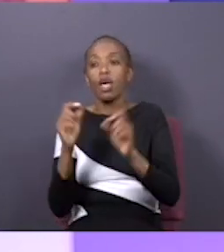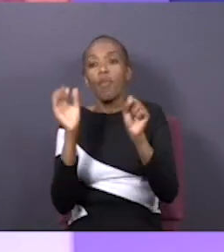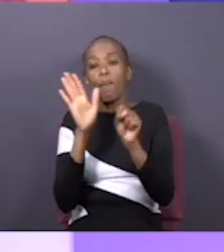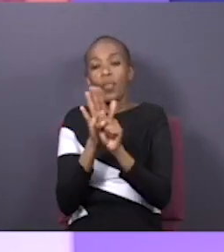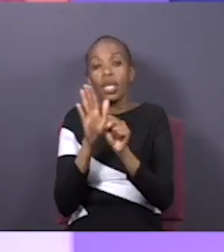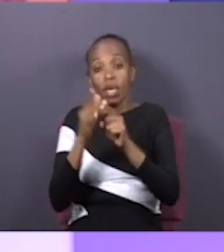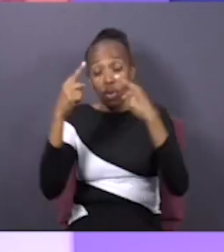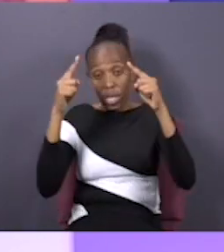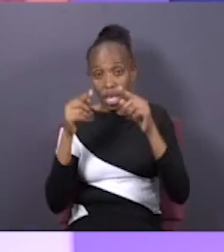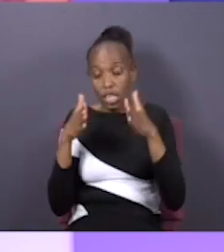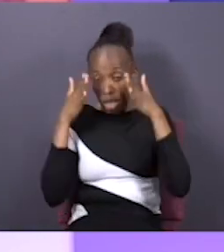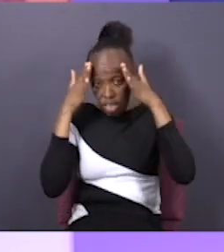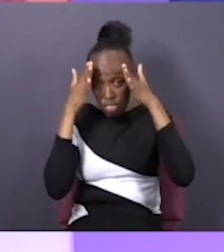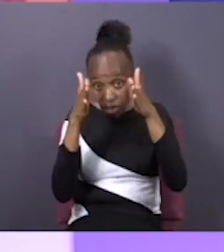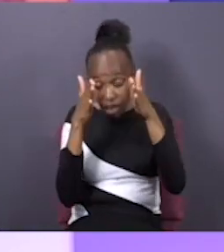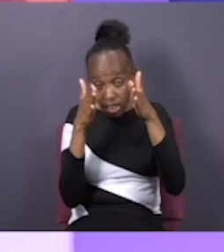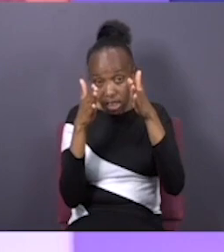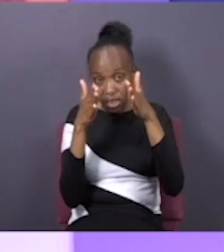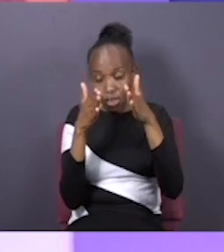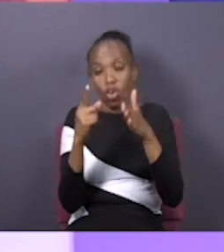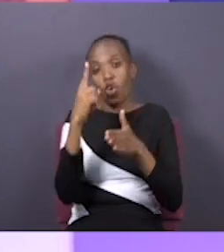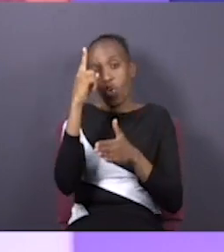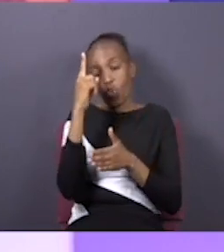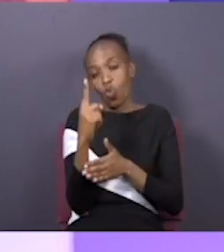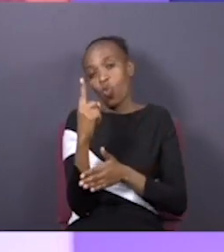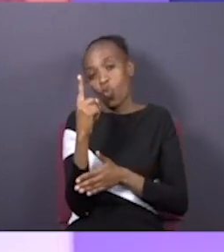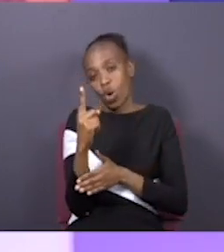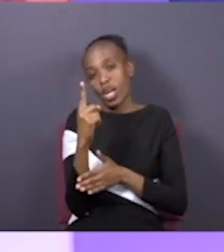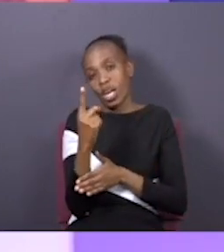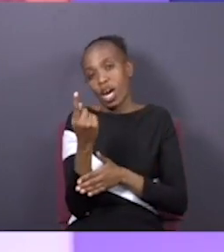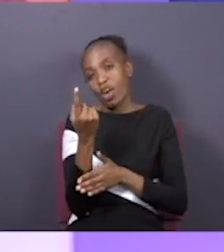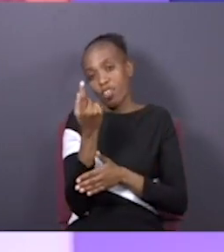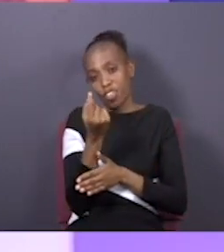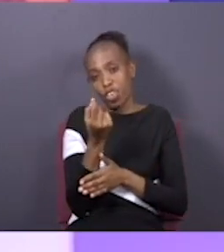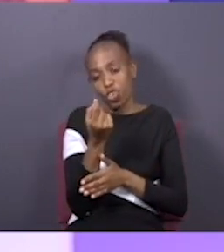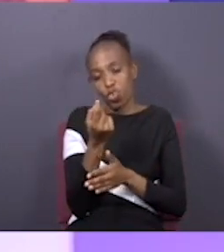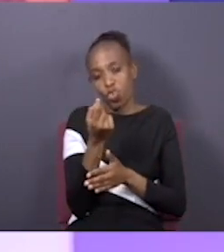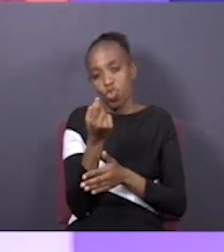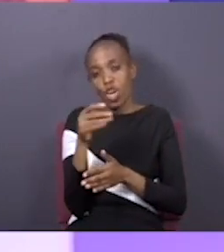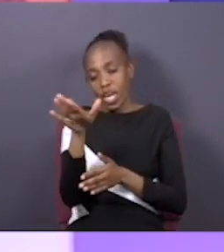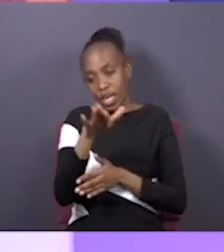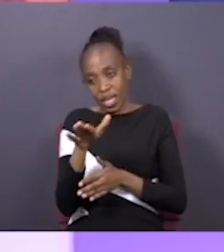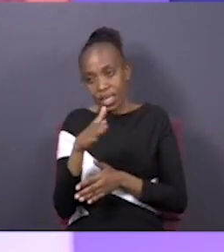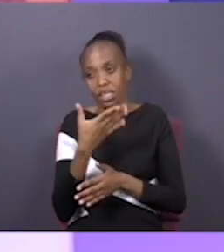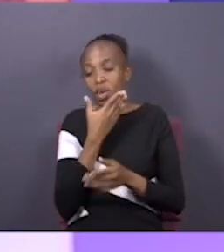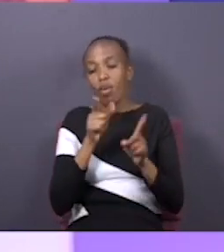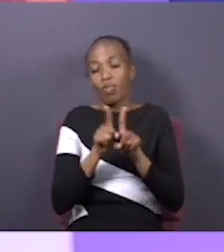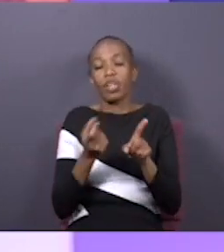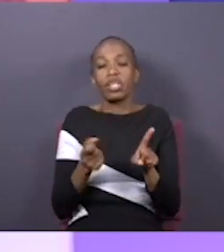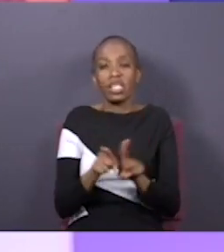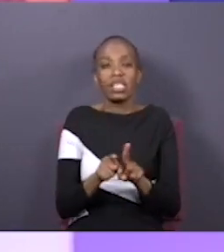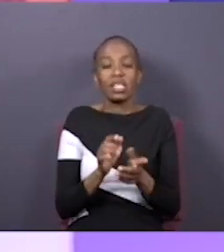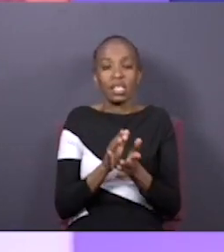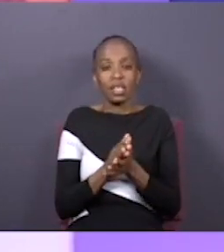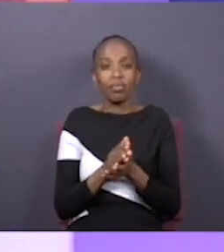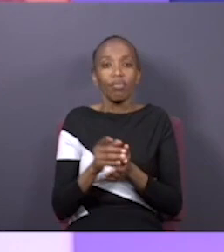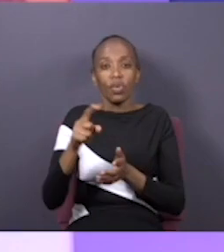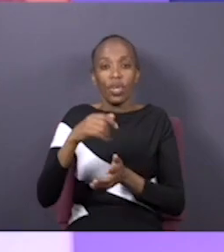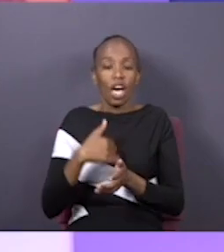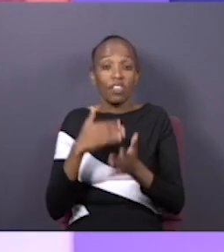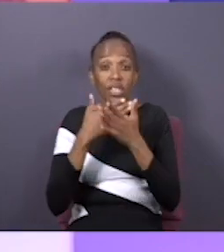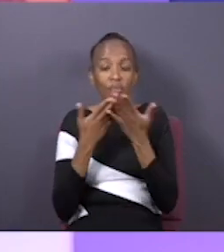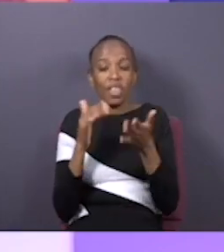winners specialize and concentrate on just a few disciplines. My brothers and sisters, we